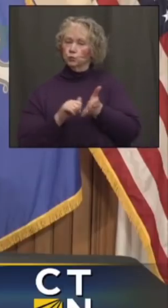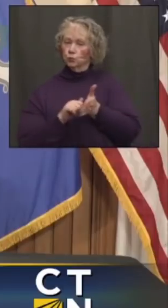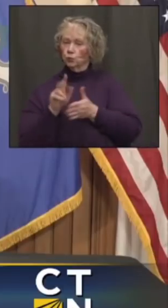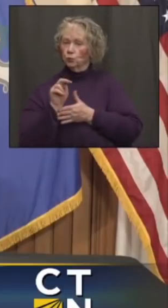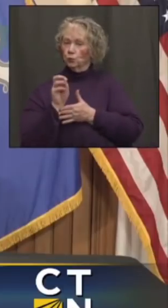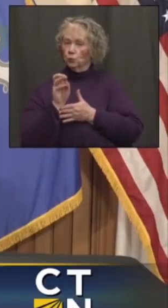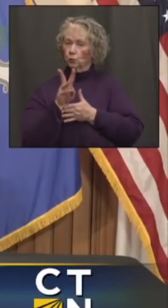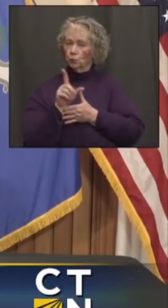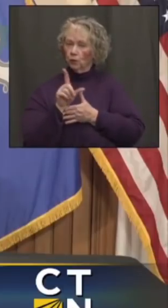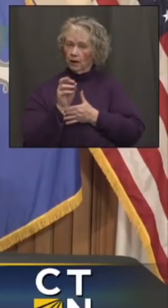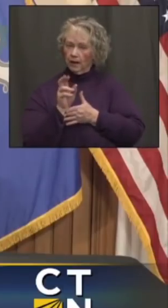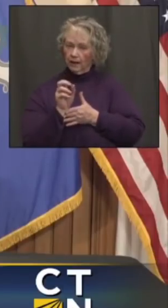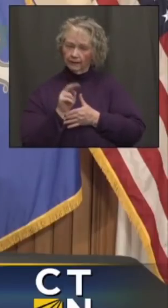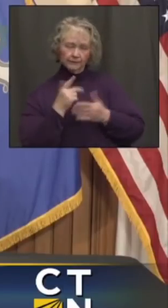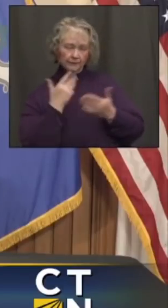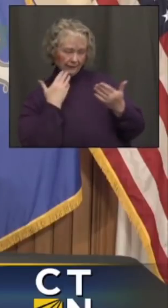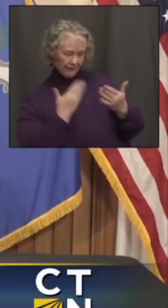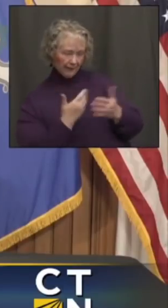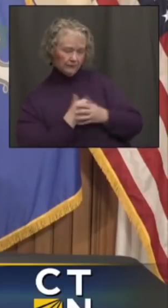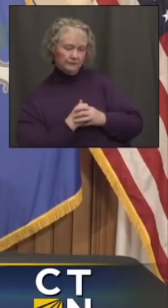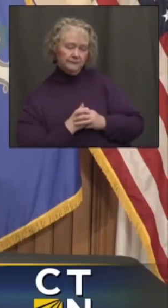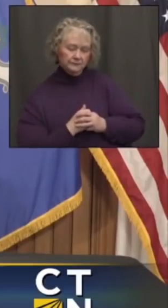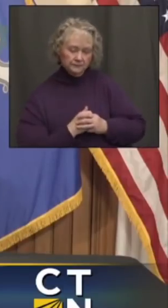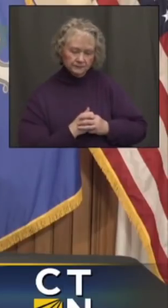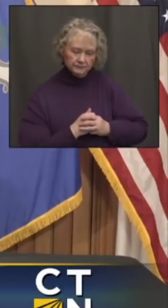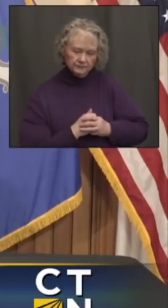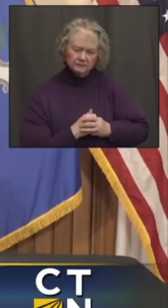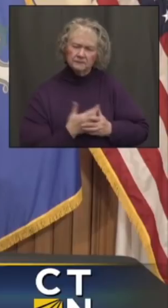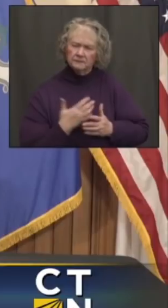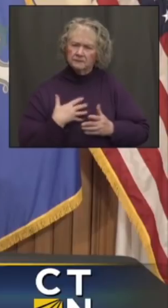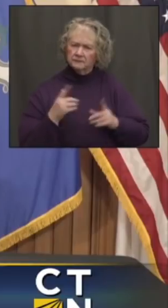the outdoor dining to continue after April 20th.